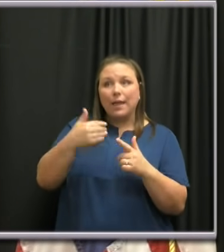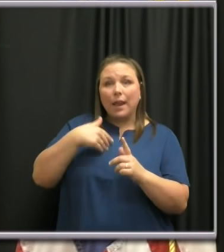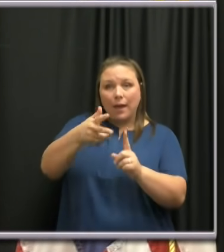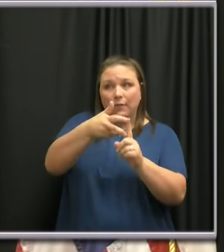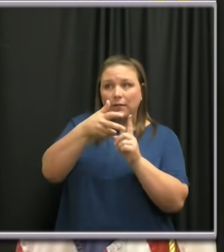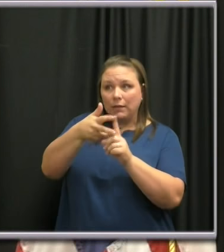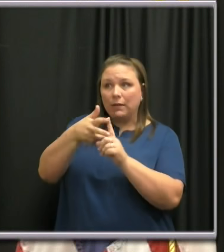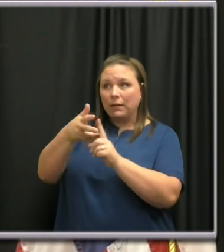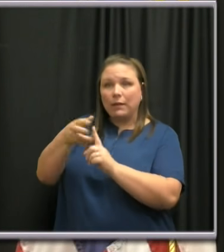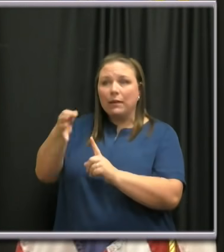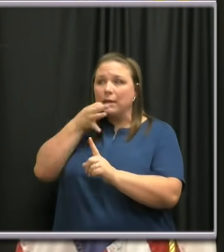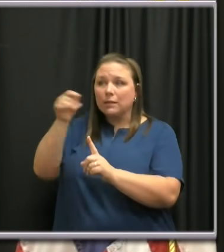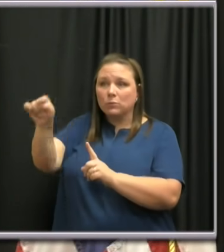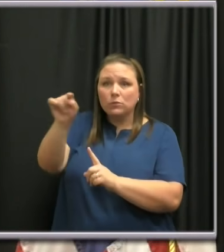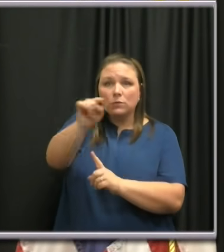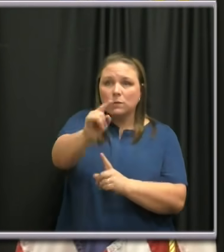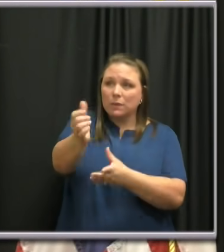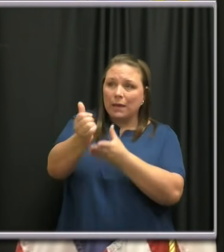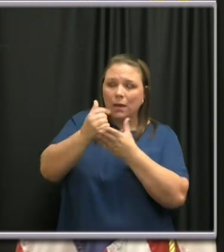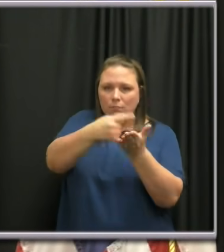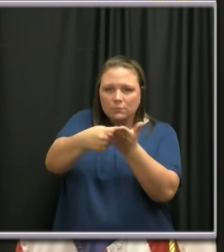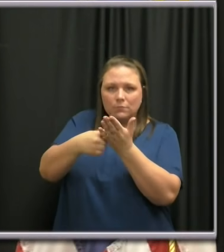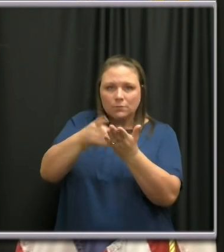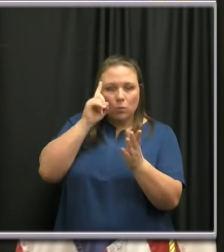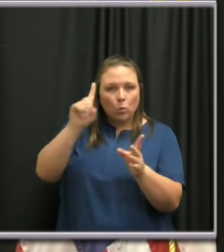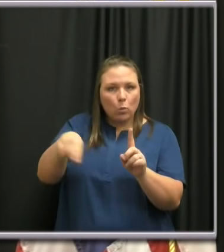we'll determine if opening happens. So